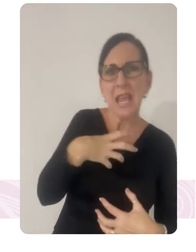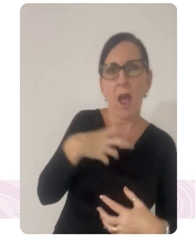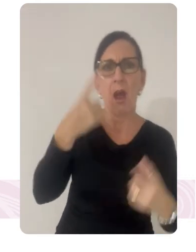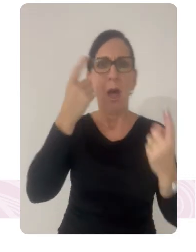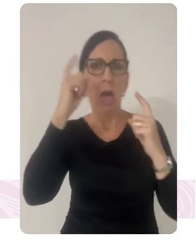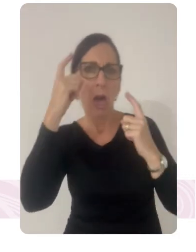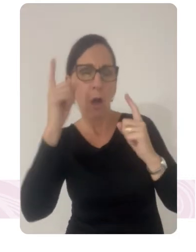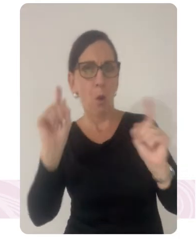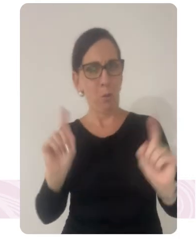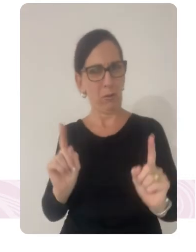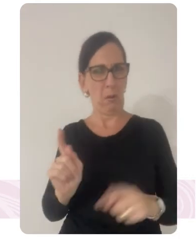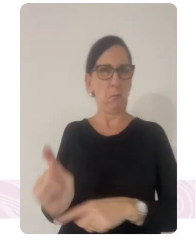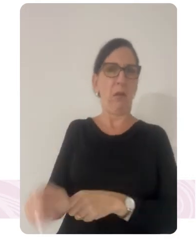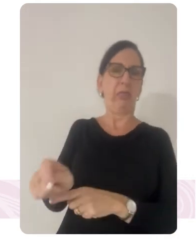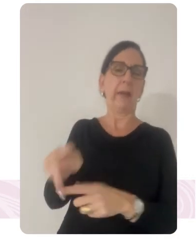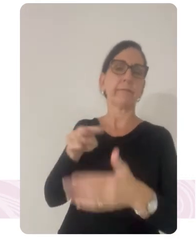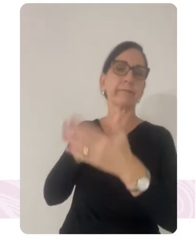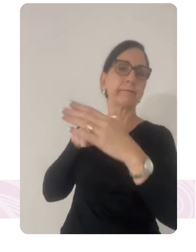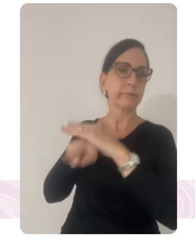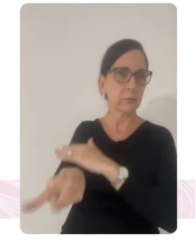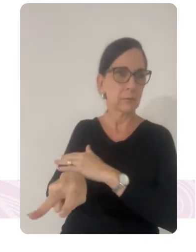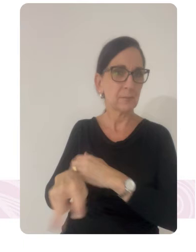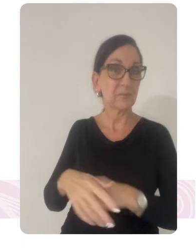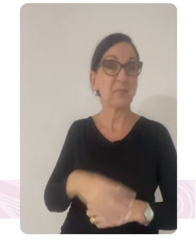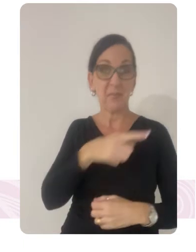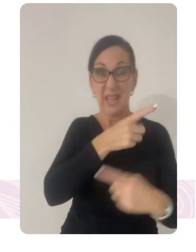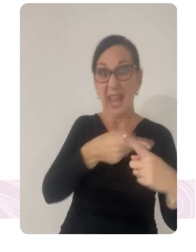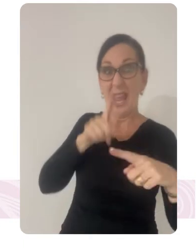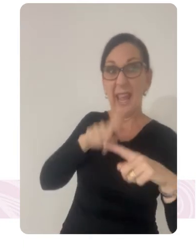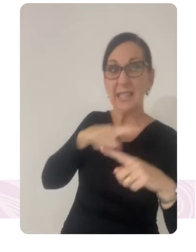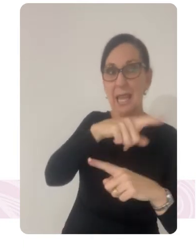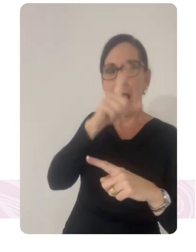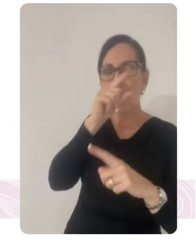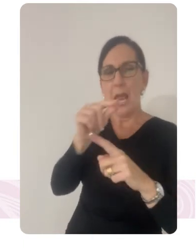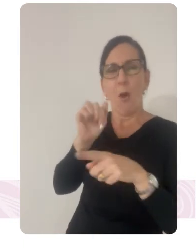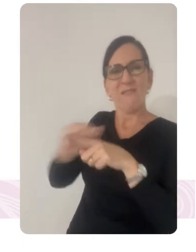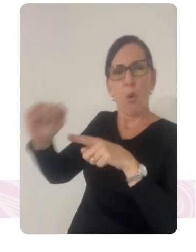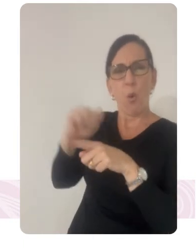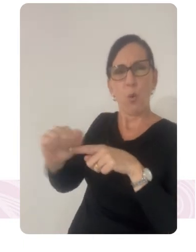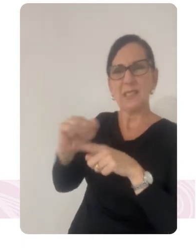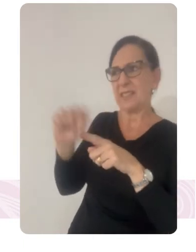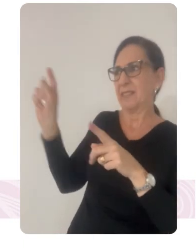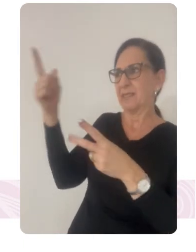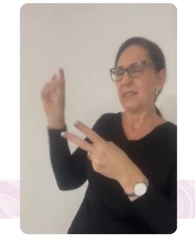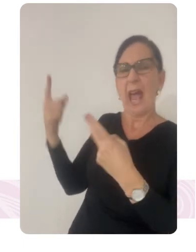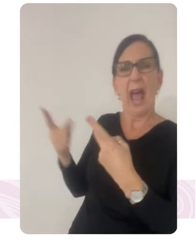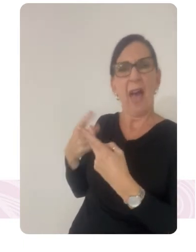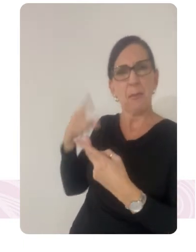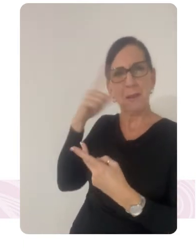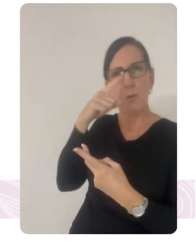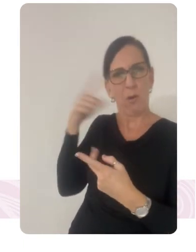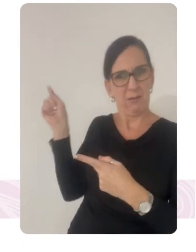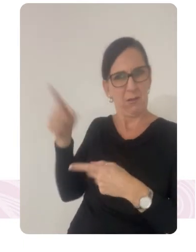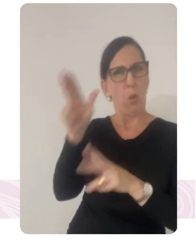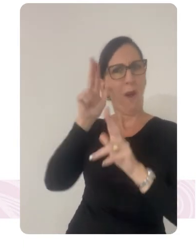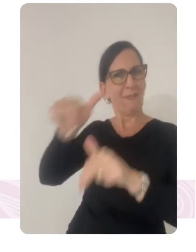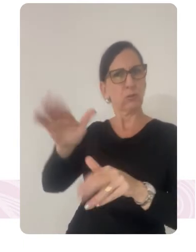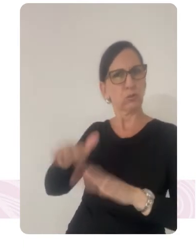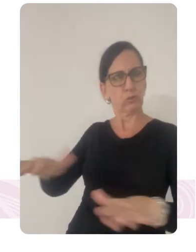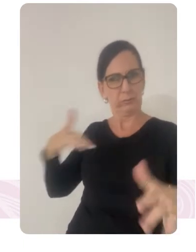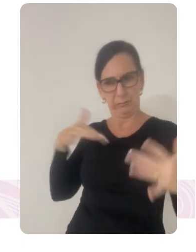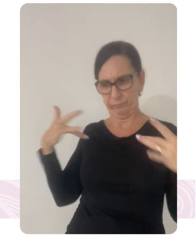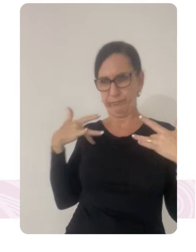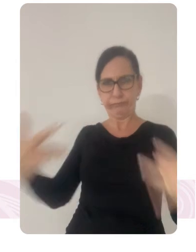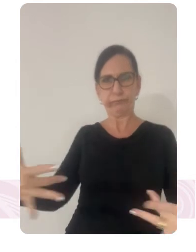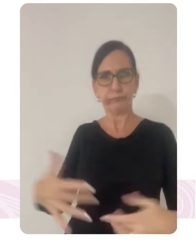identities. The ex-partner may coerce or force family members or a new partner to do their parenting work. The